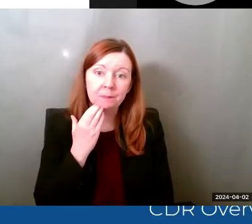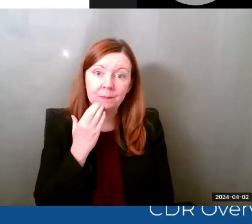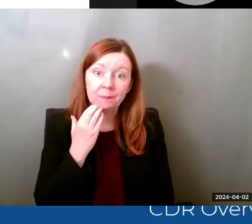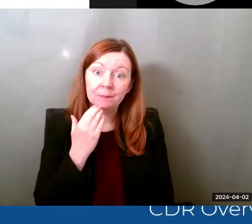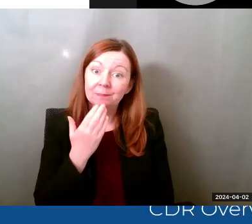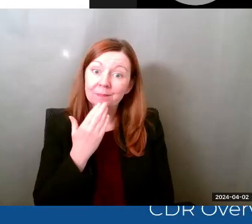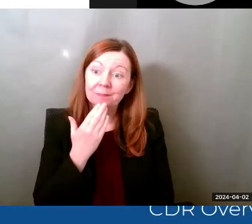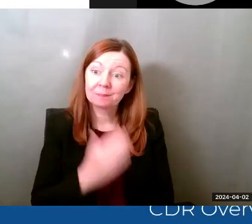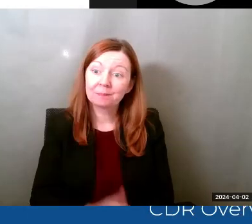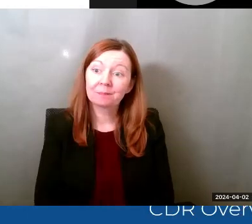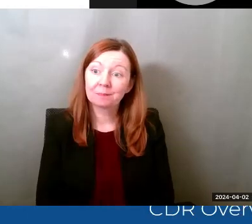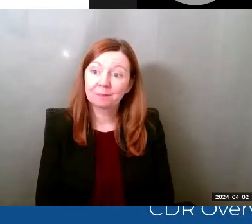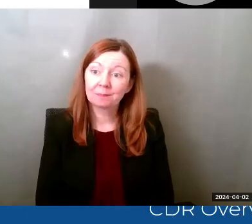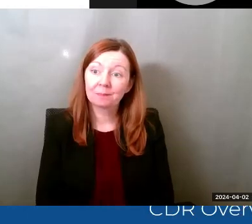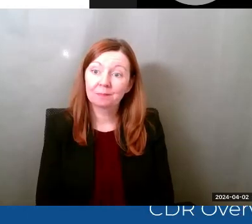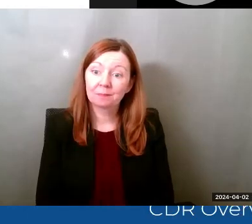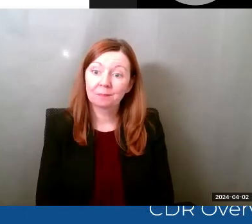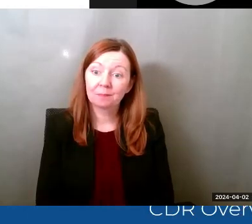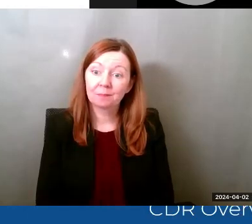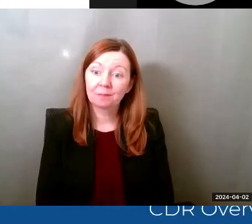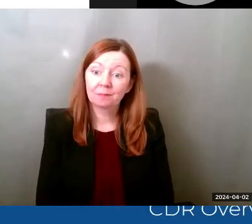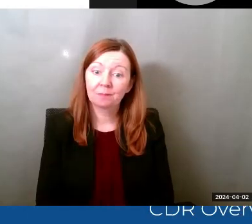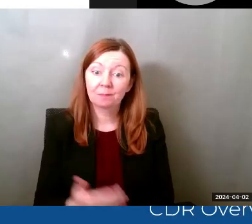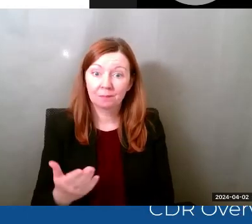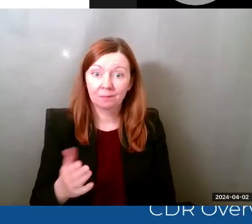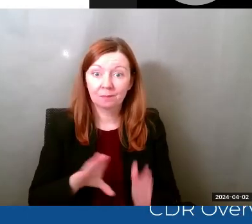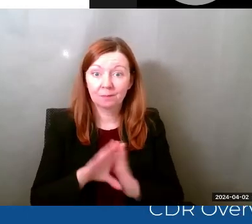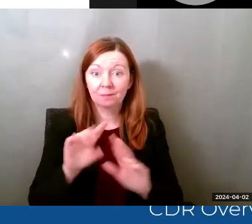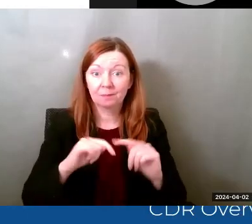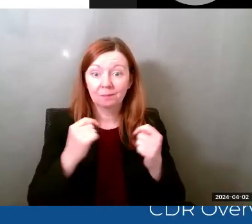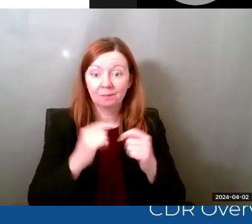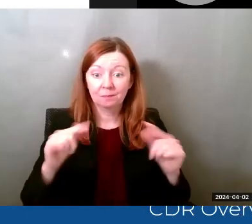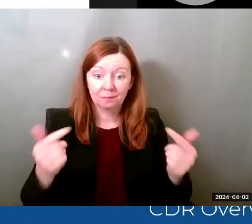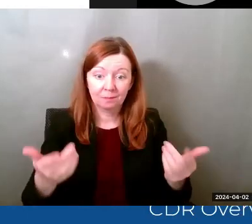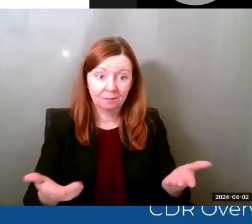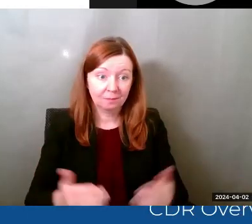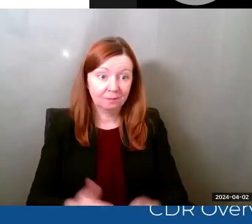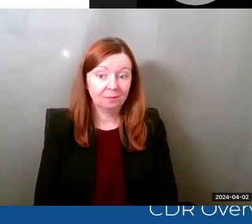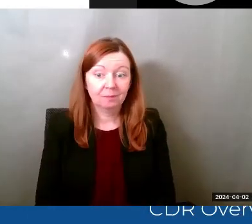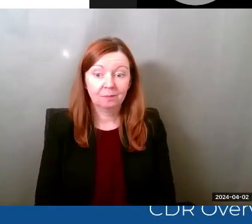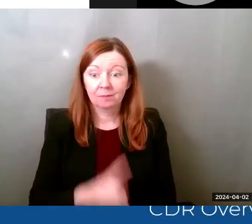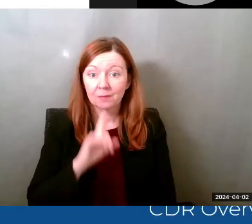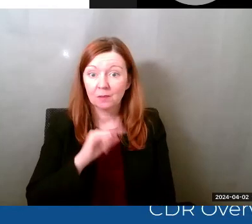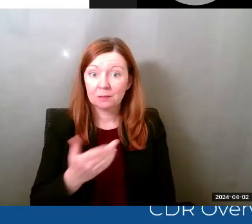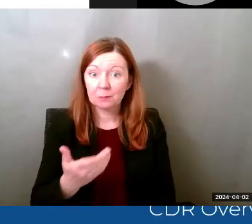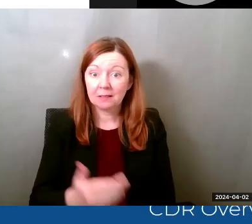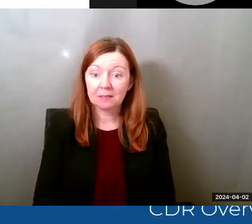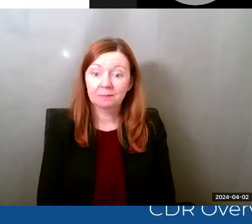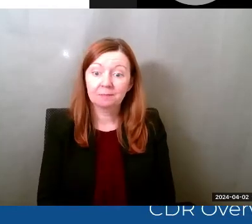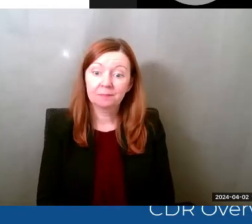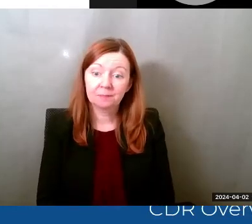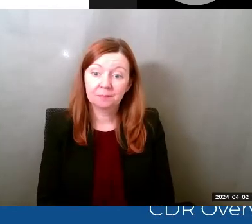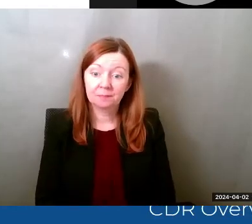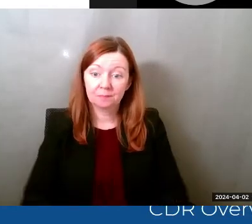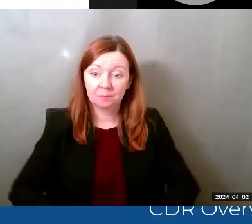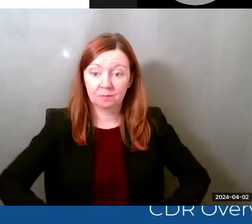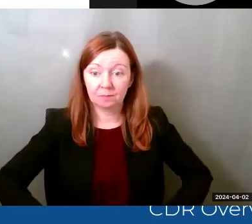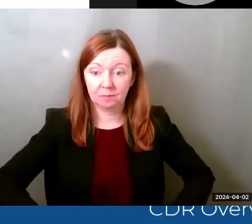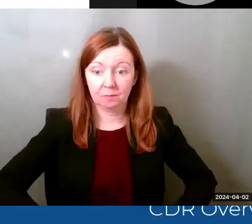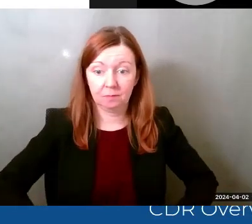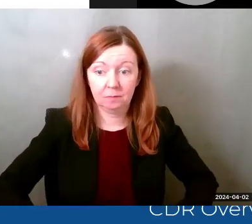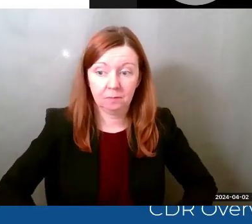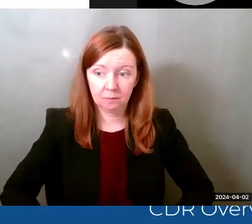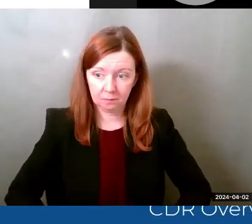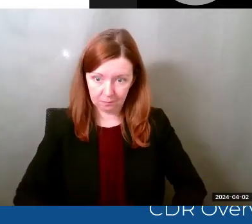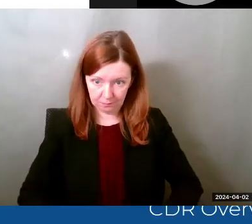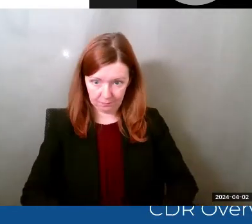Okay, all right. With that, I'll ask the development team to respond to these last group of questions